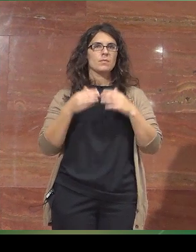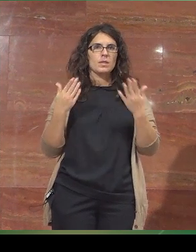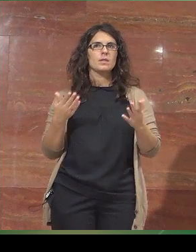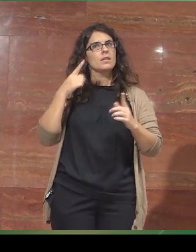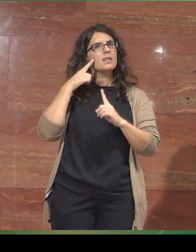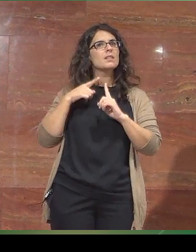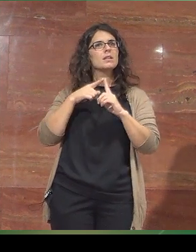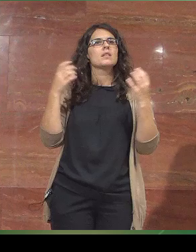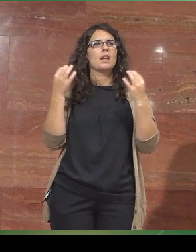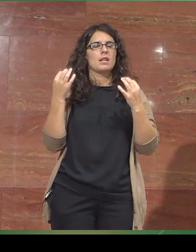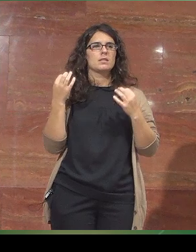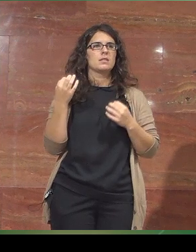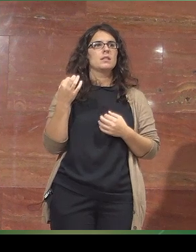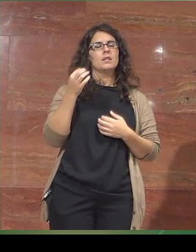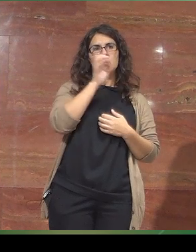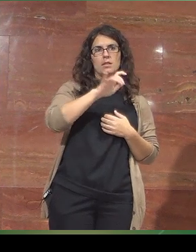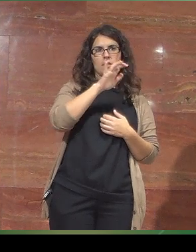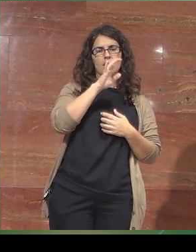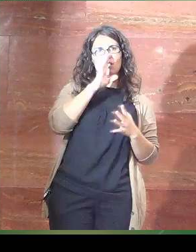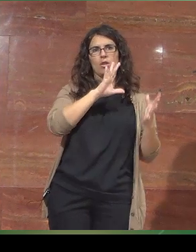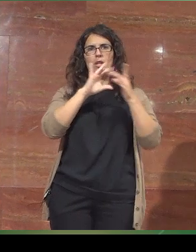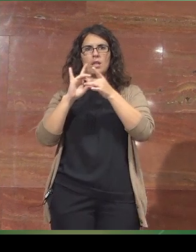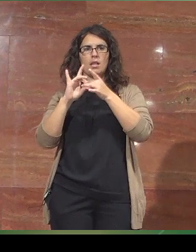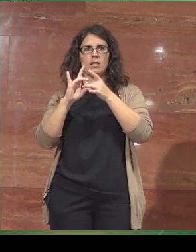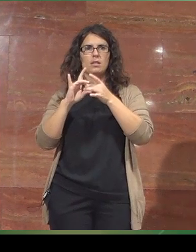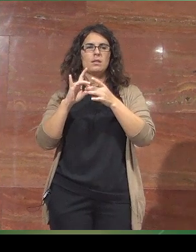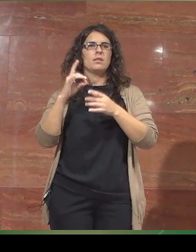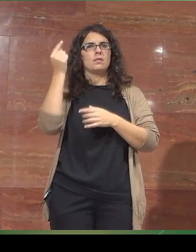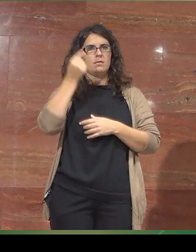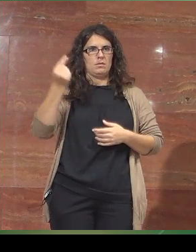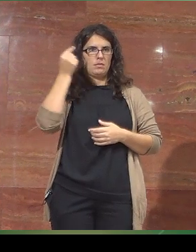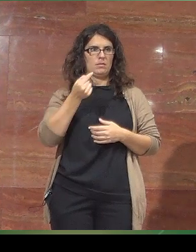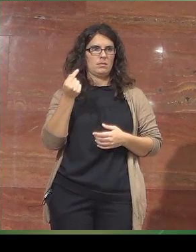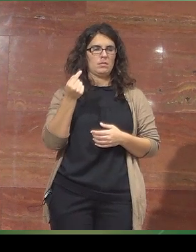with the language and to bring it to one system.